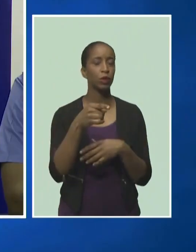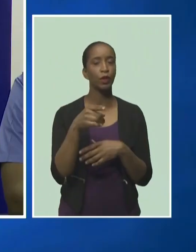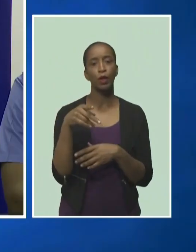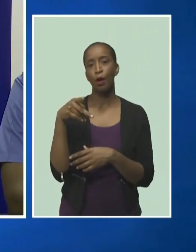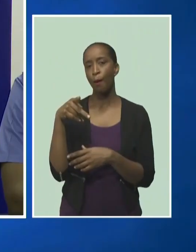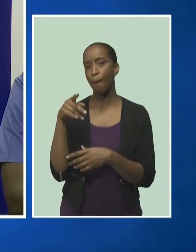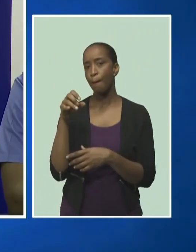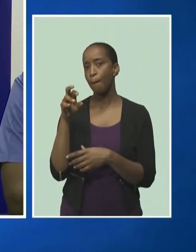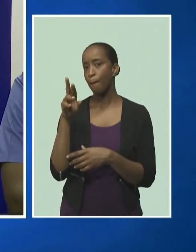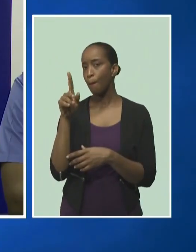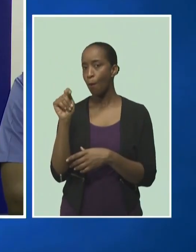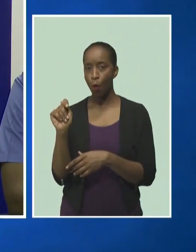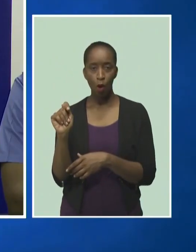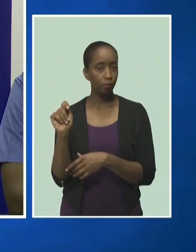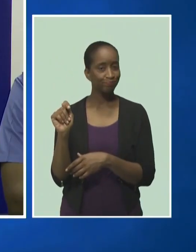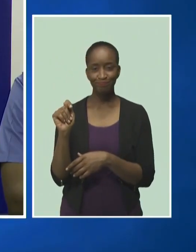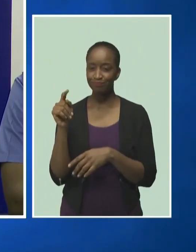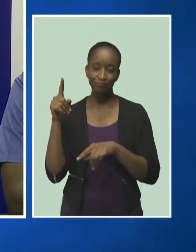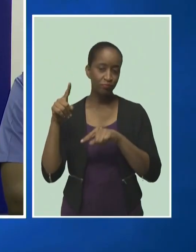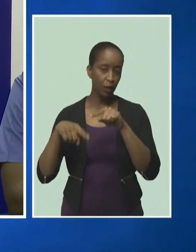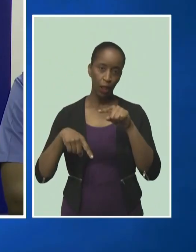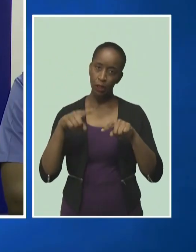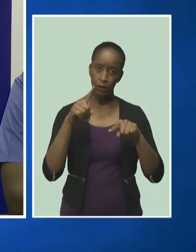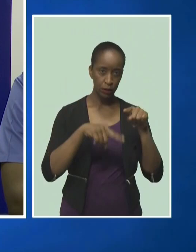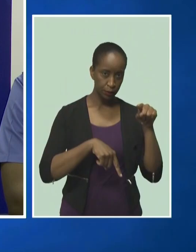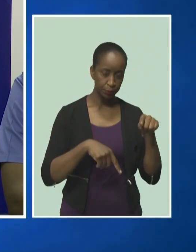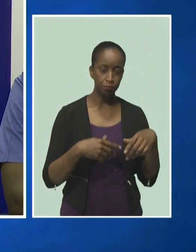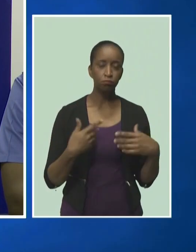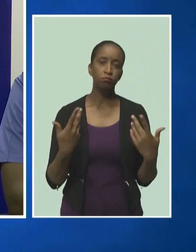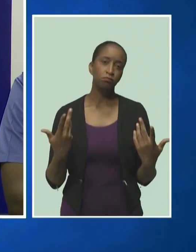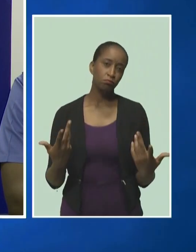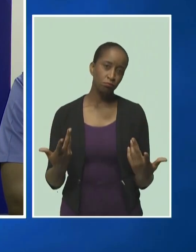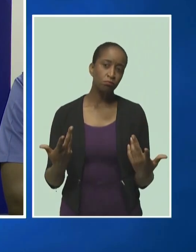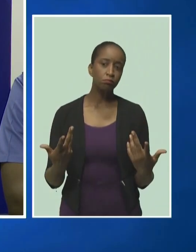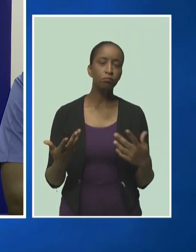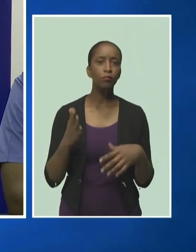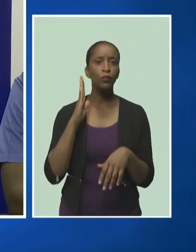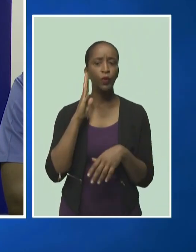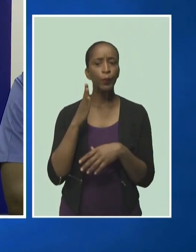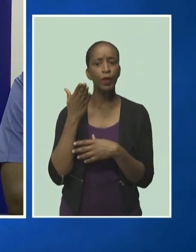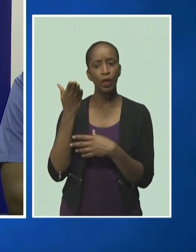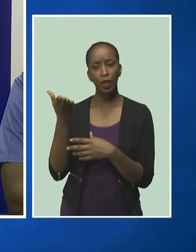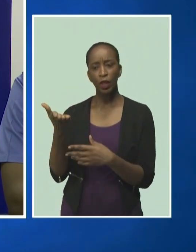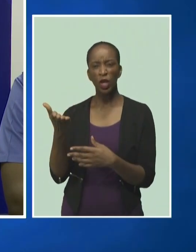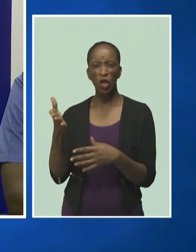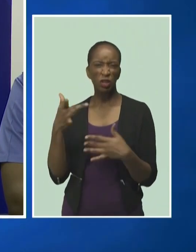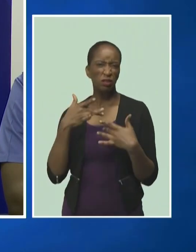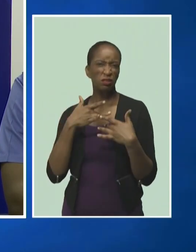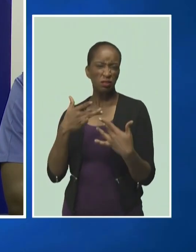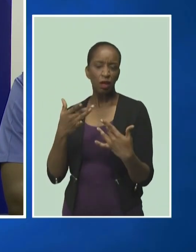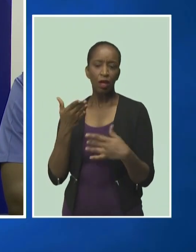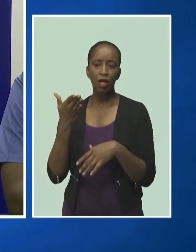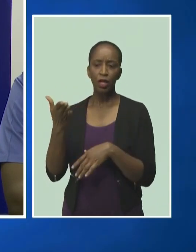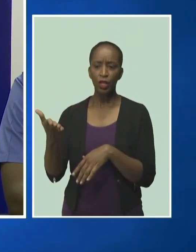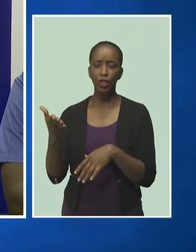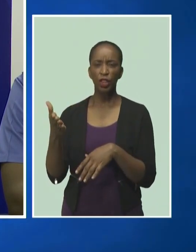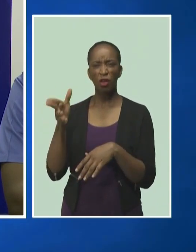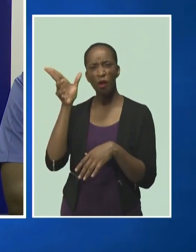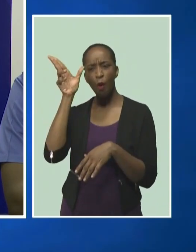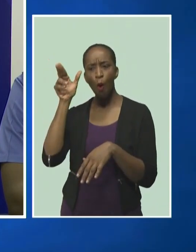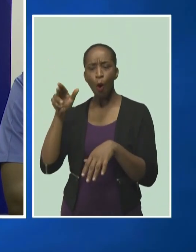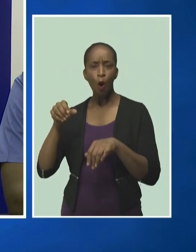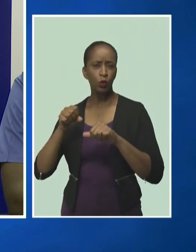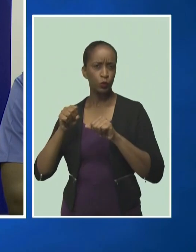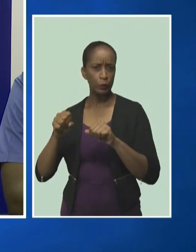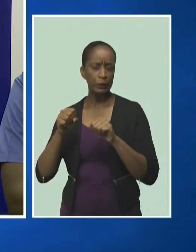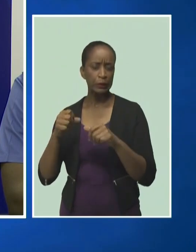The default venue was to go back to the Garrison Savannah, but anybody who's passed in vicinity of the Garrison Savannah over the last couple of weeks